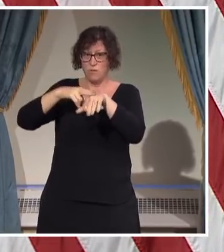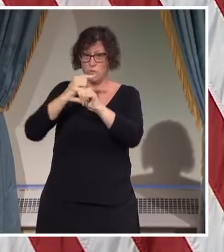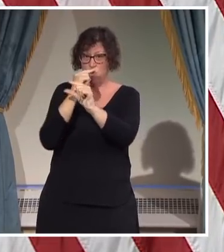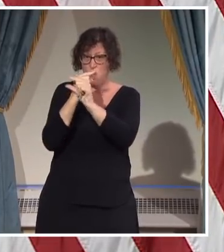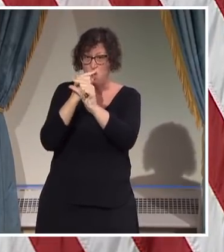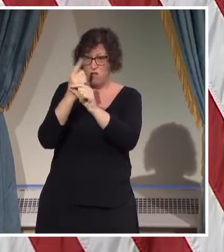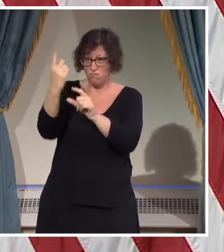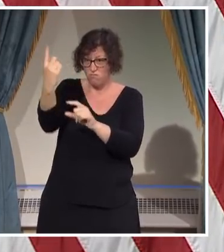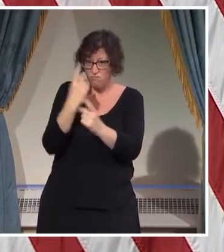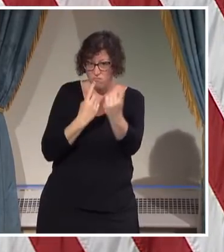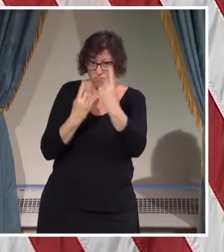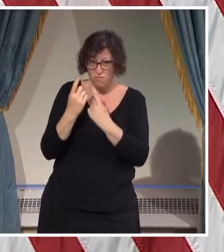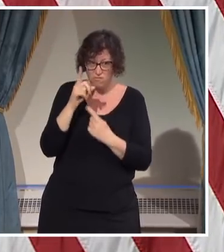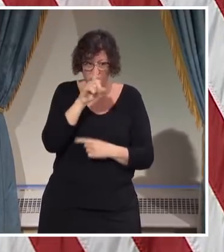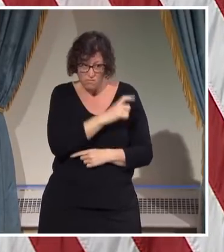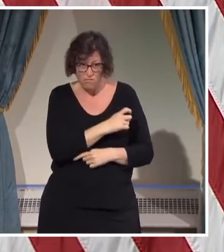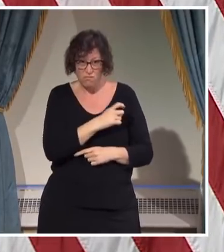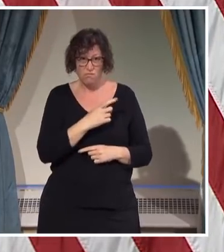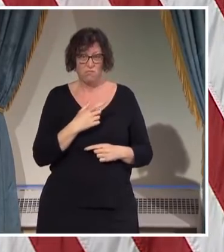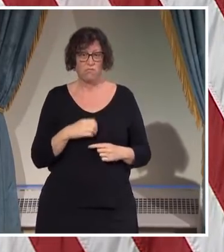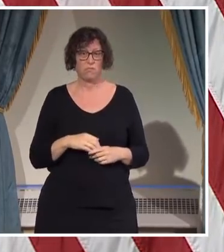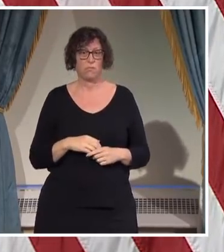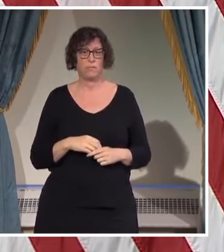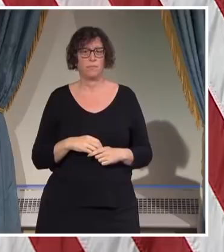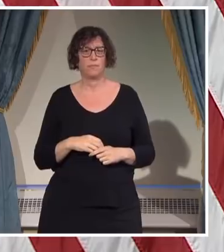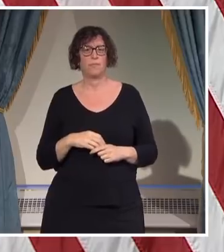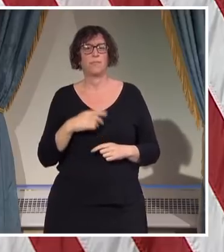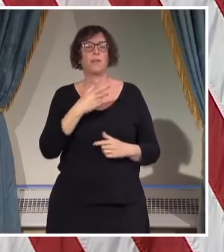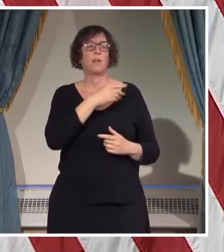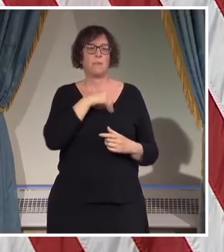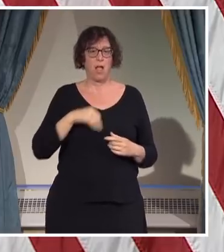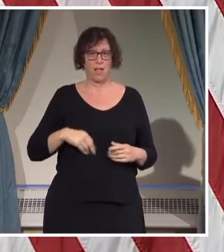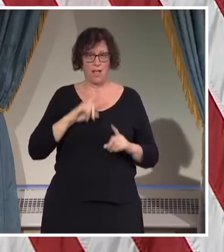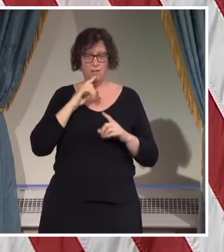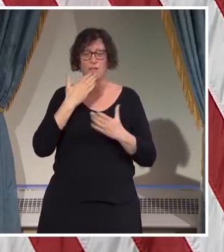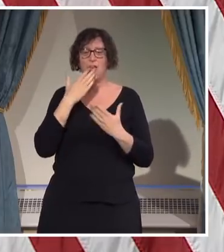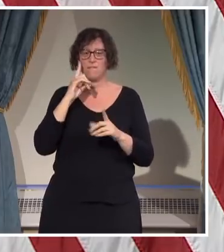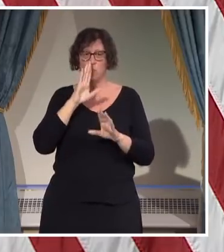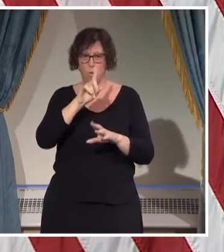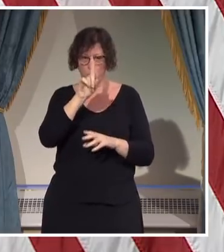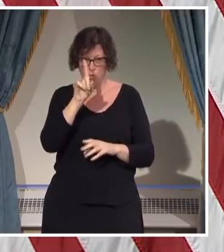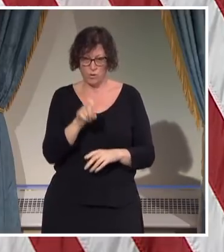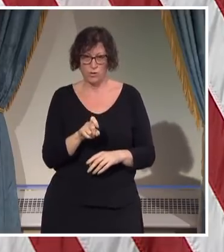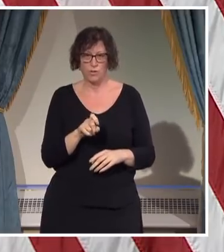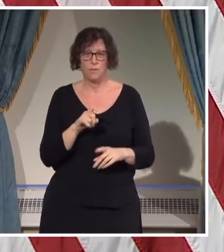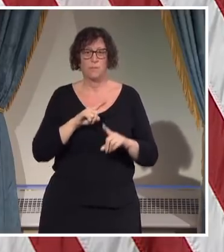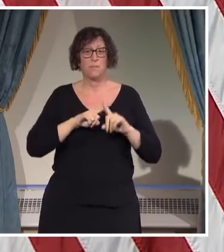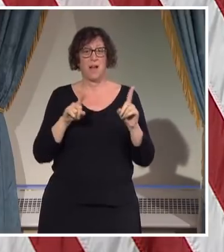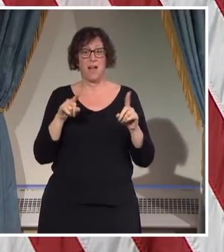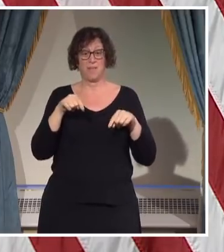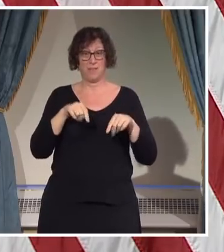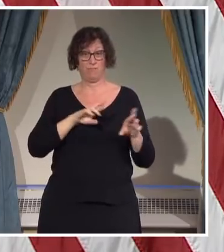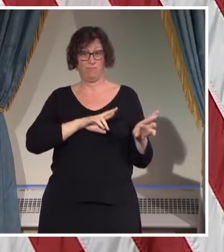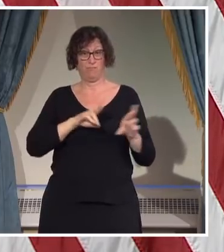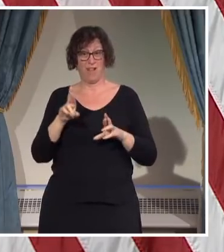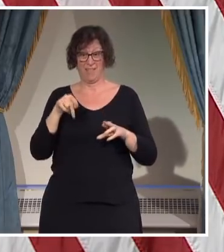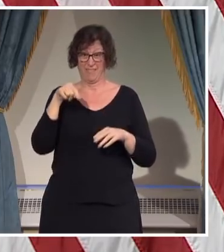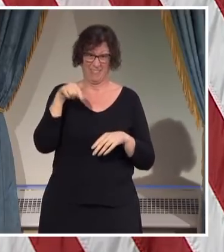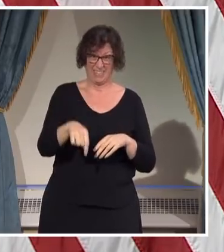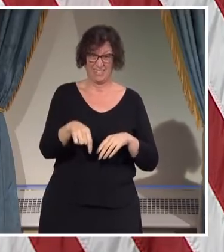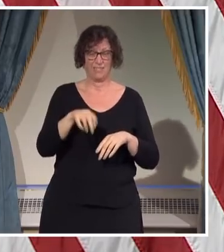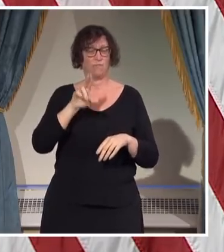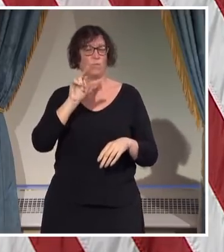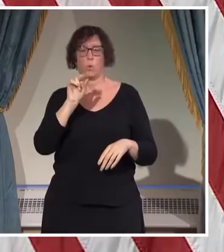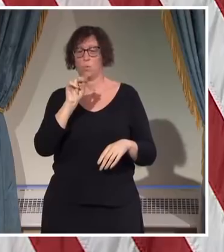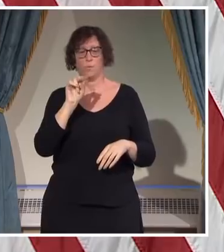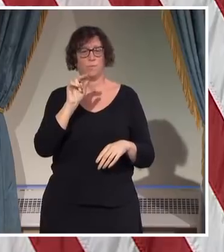we're not to that point with even the 12-hour shifts and all yet. At any point, we might get there, and we'll obviously announce it